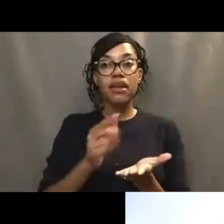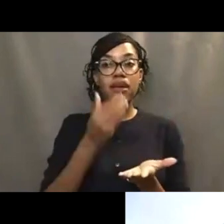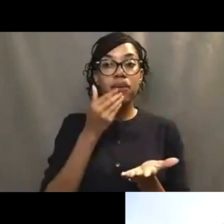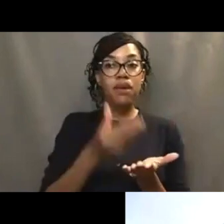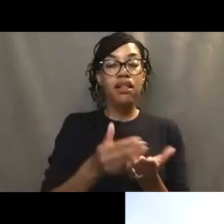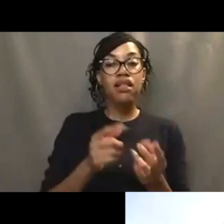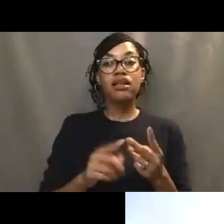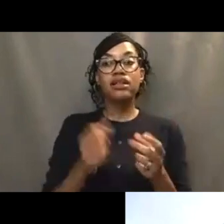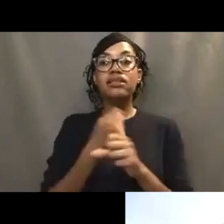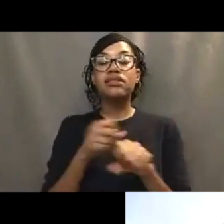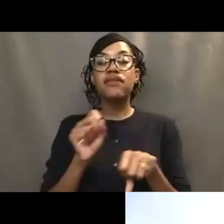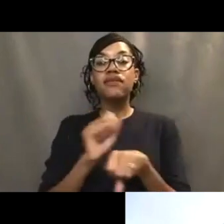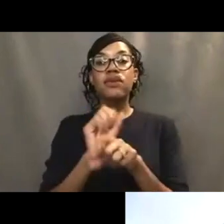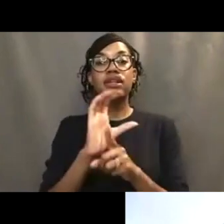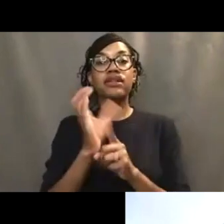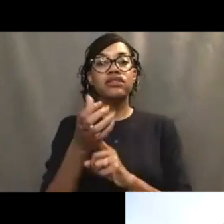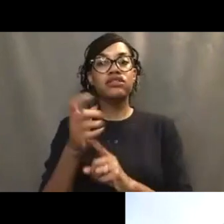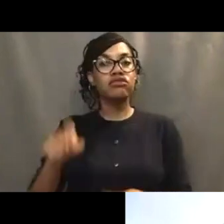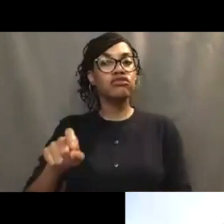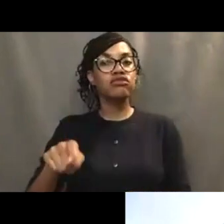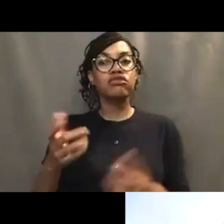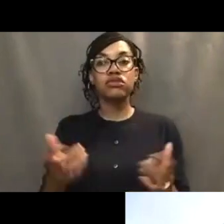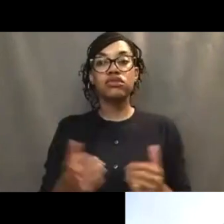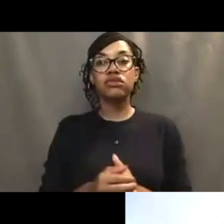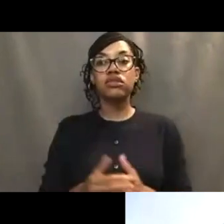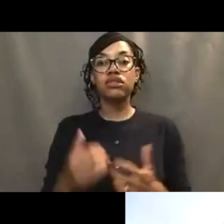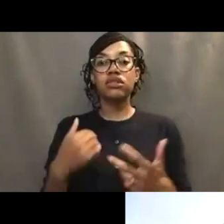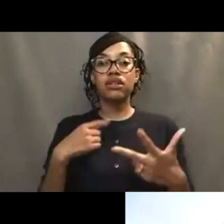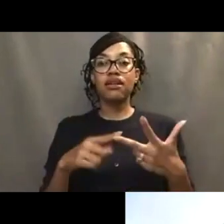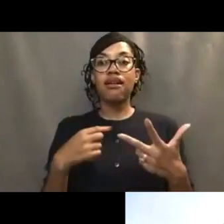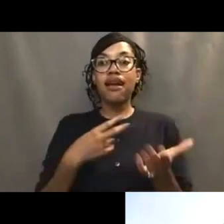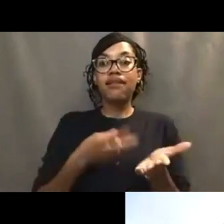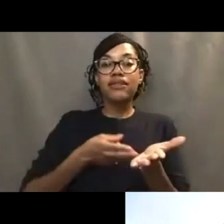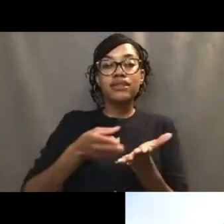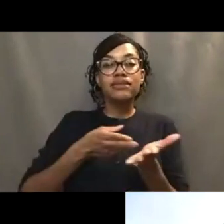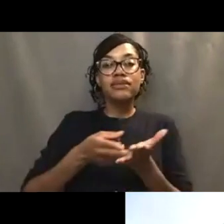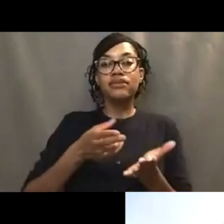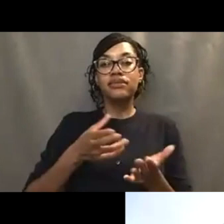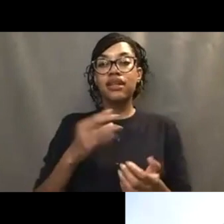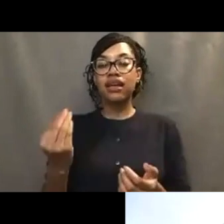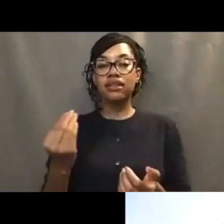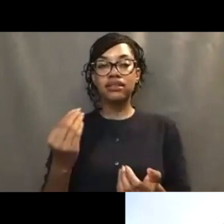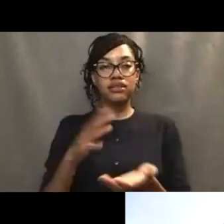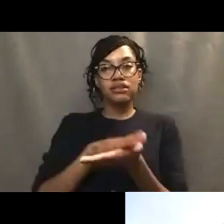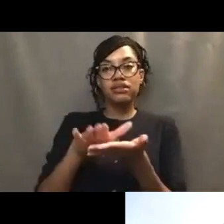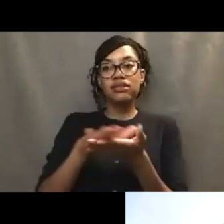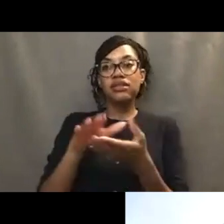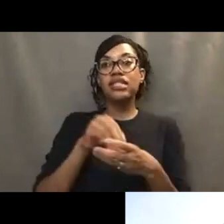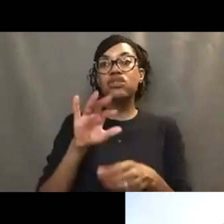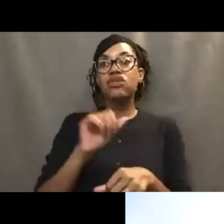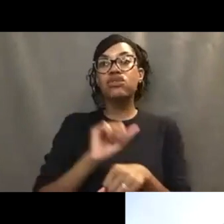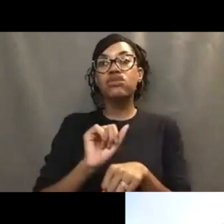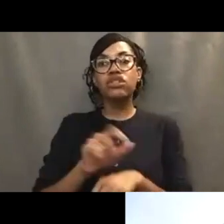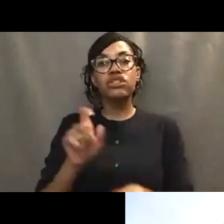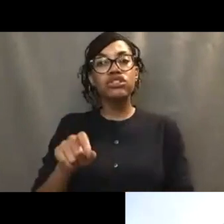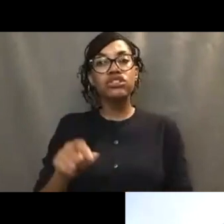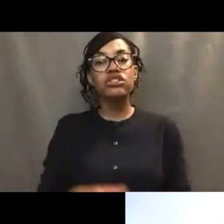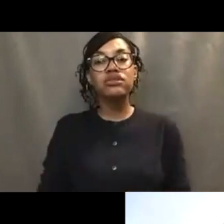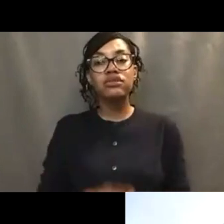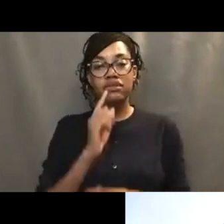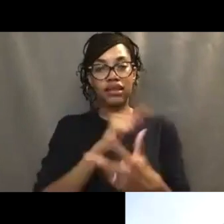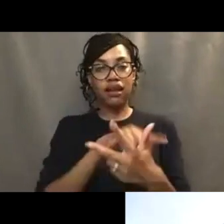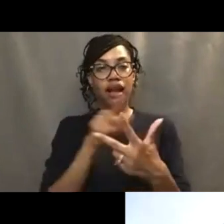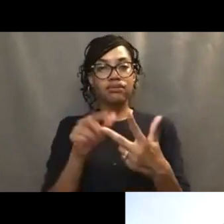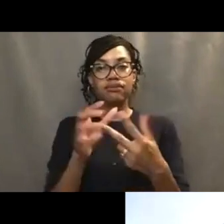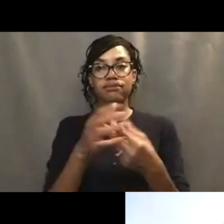conditions, and that, you know, should have dignity in their work. It's all together, right?